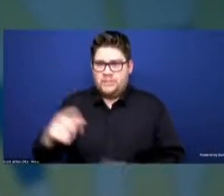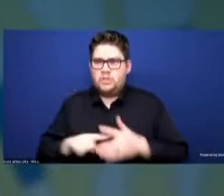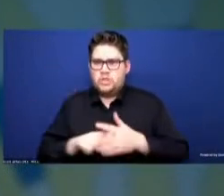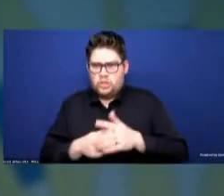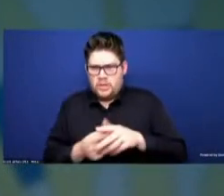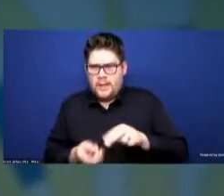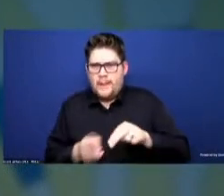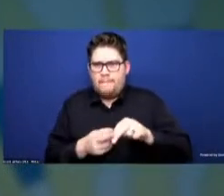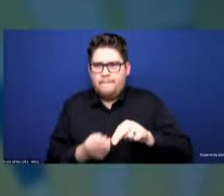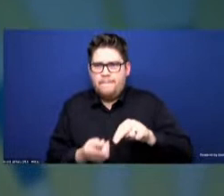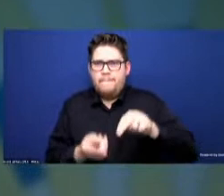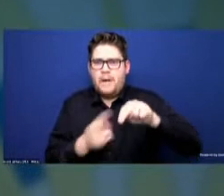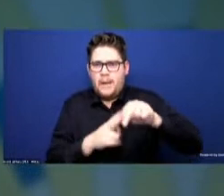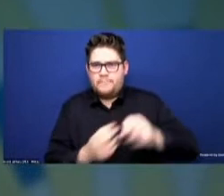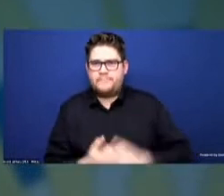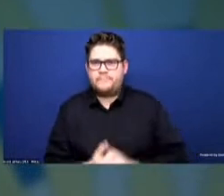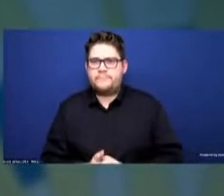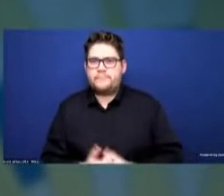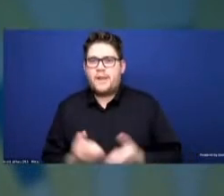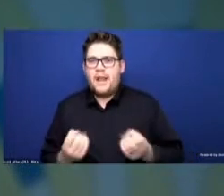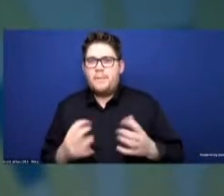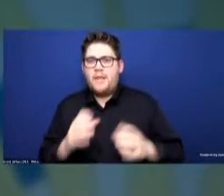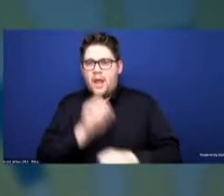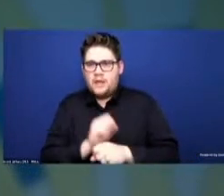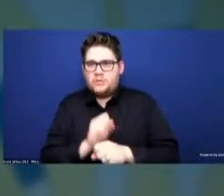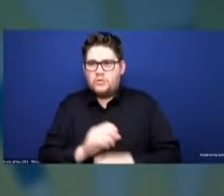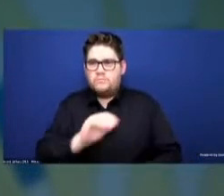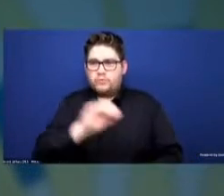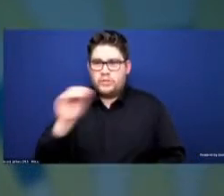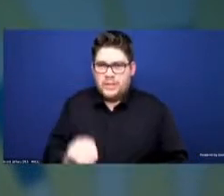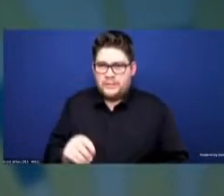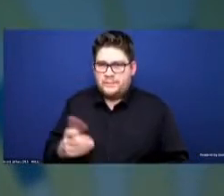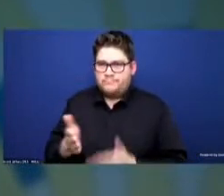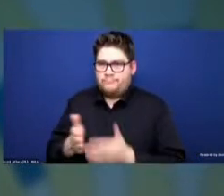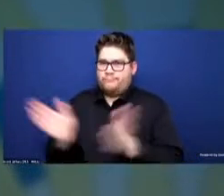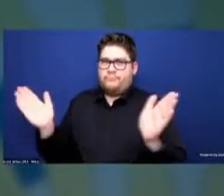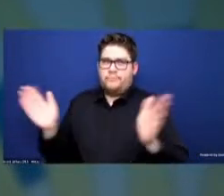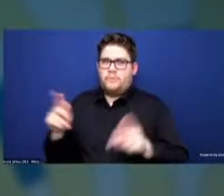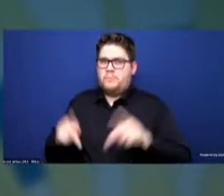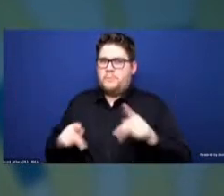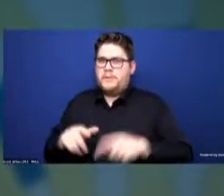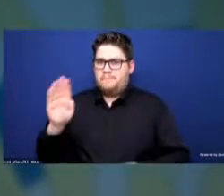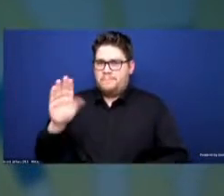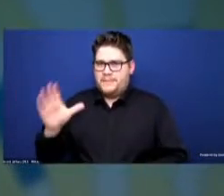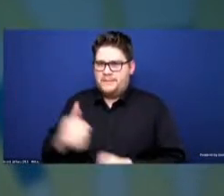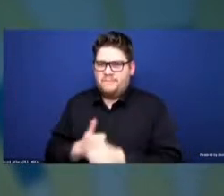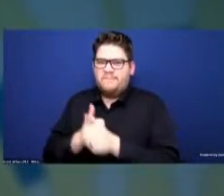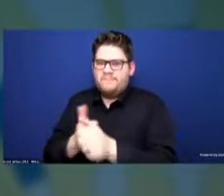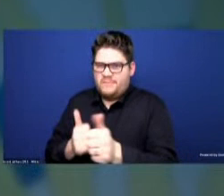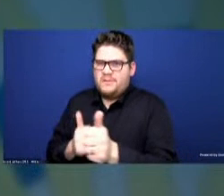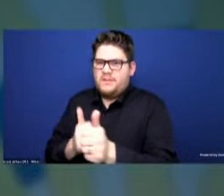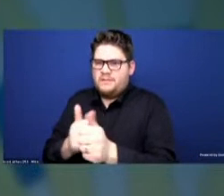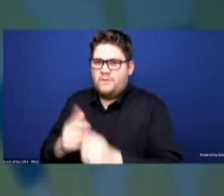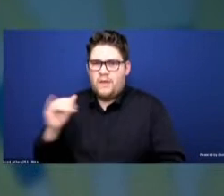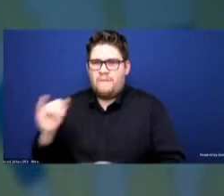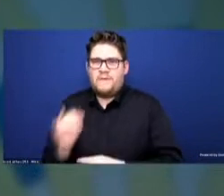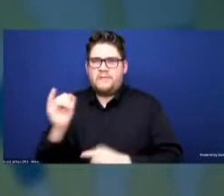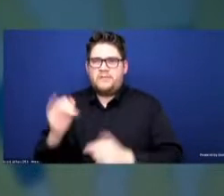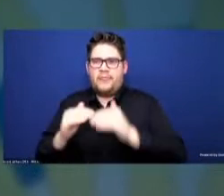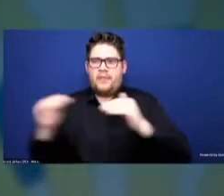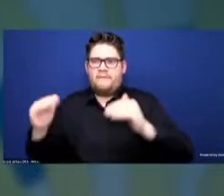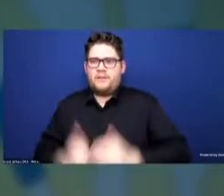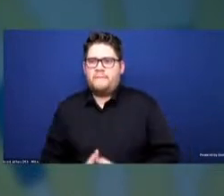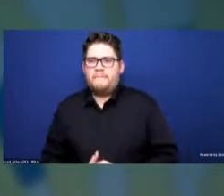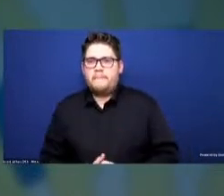Other things that we watch very carefully, of course, are deaths and hospitalization in school-aged children. We continue to see